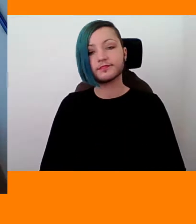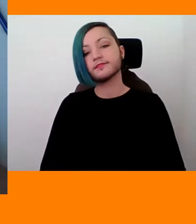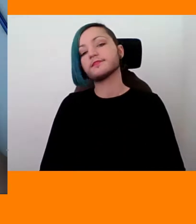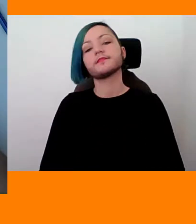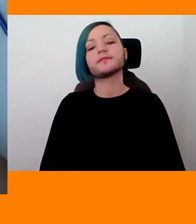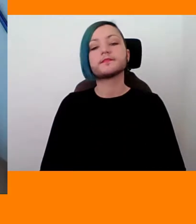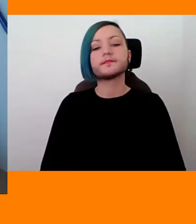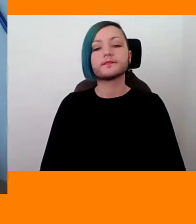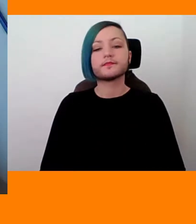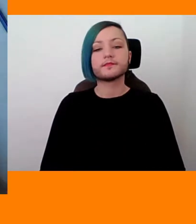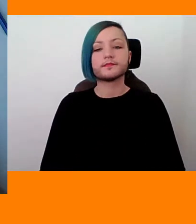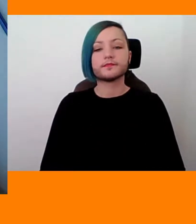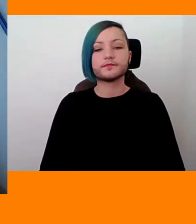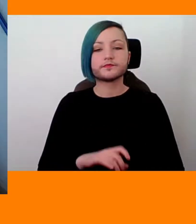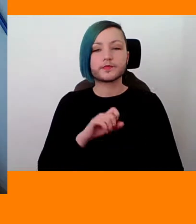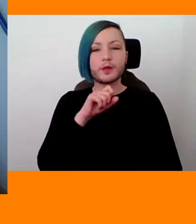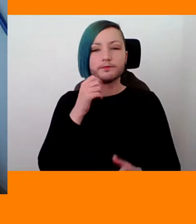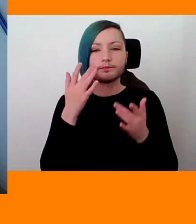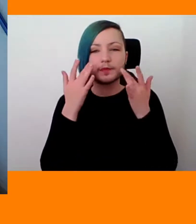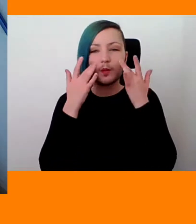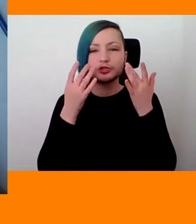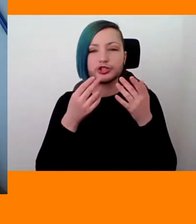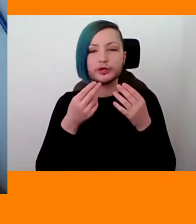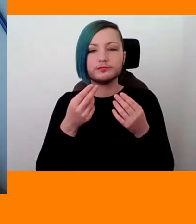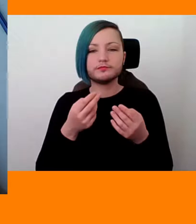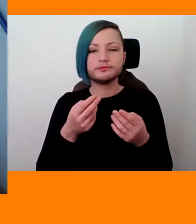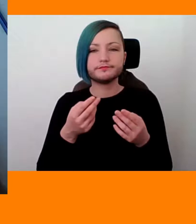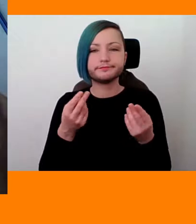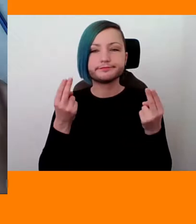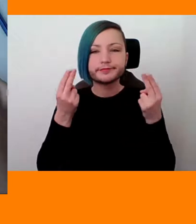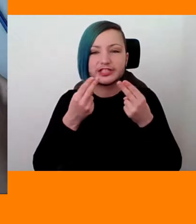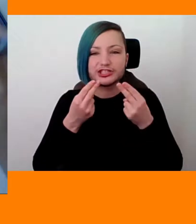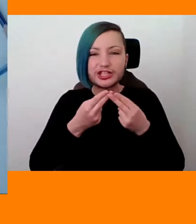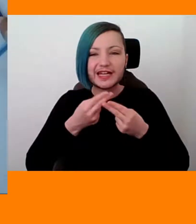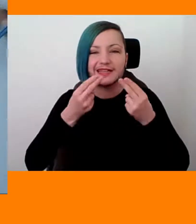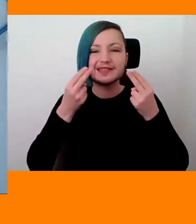I'm going to show you how to do this section here. It's quite a thick section.